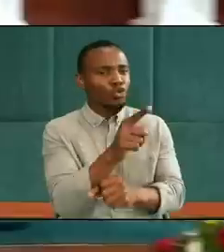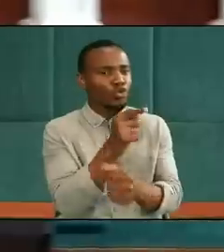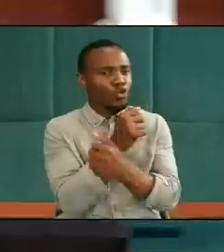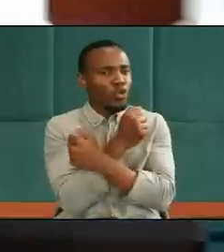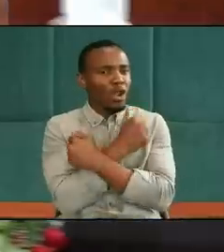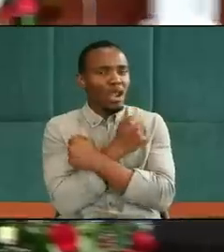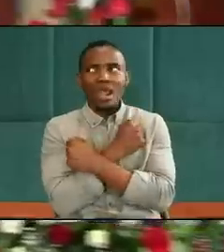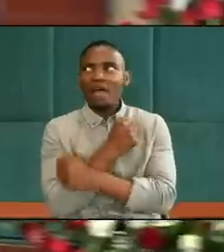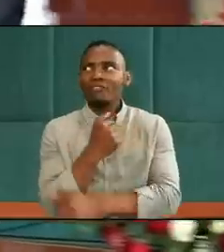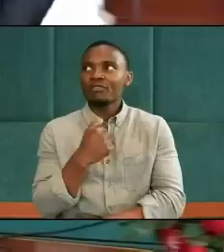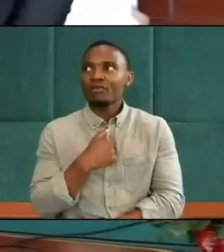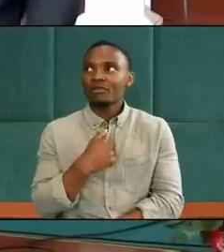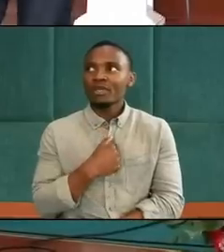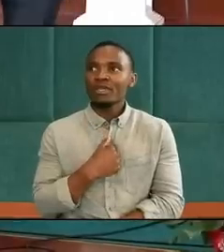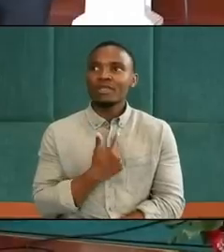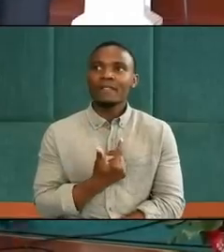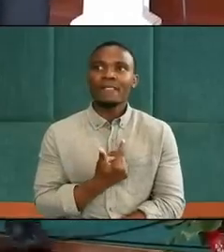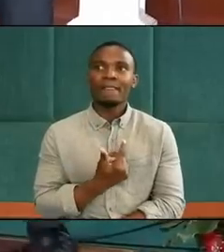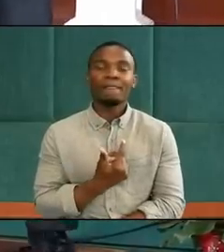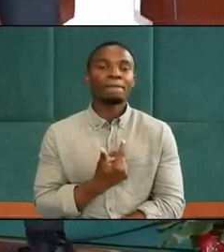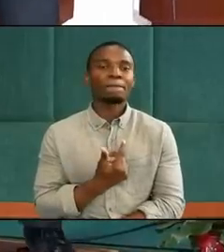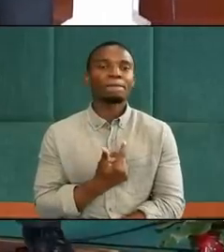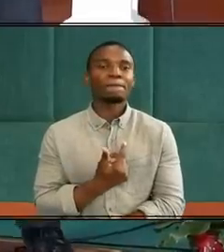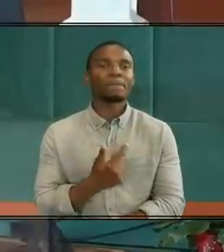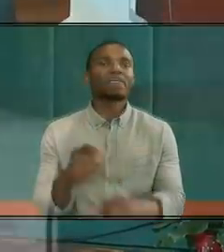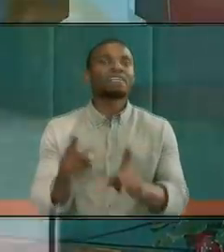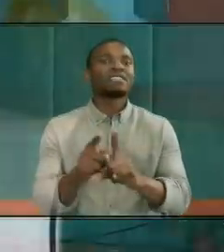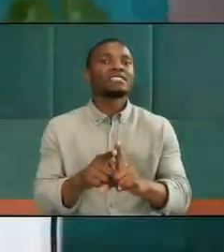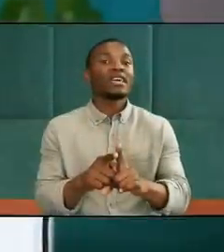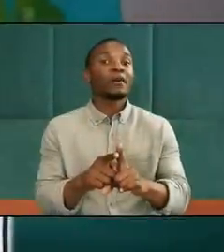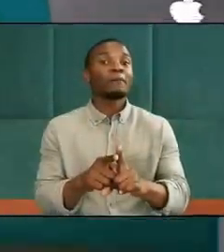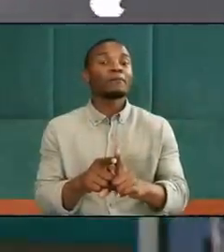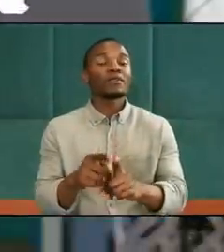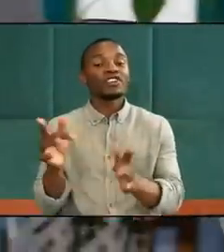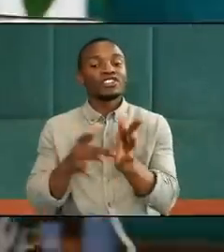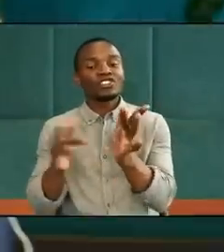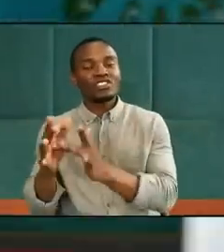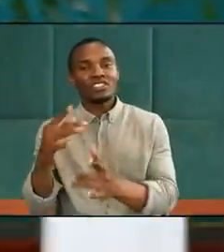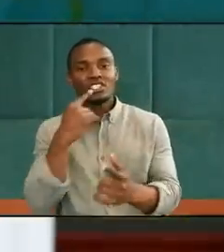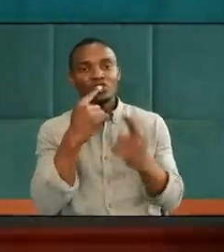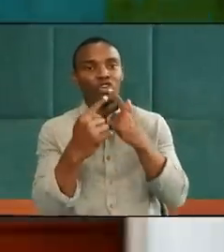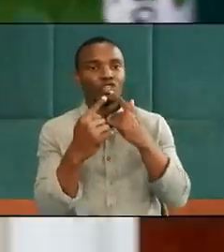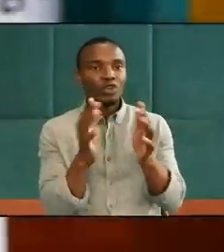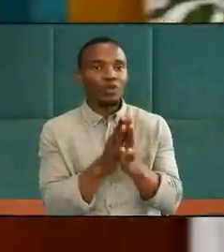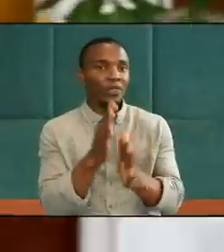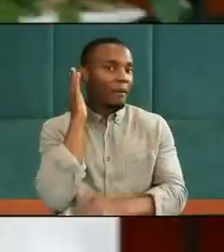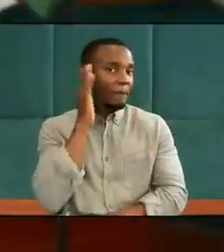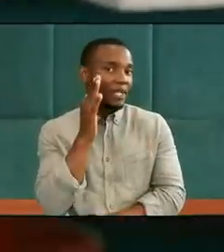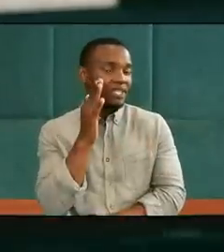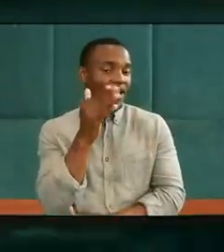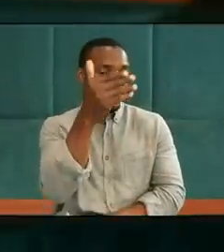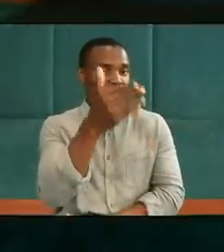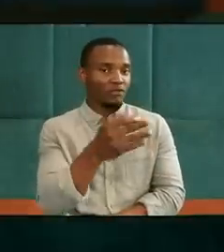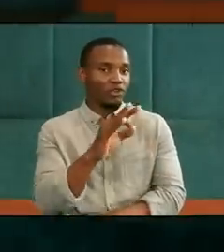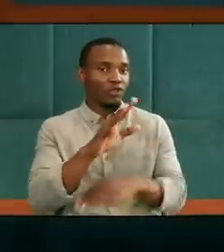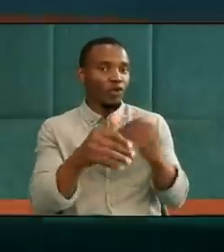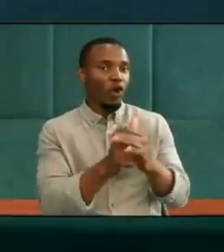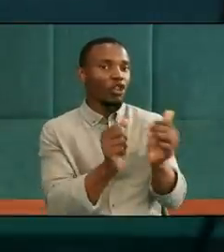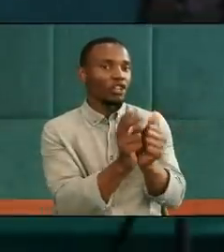hey, now you understand, Simon, in the presence of these your fellow, do